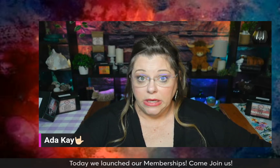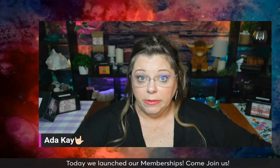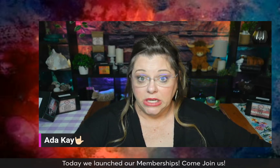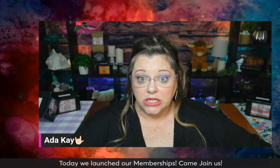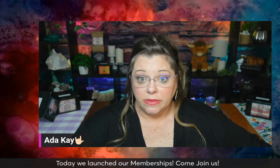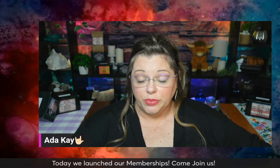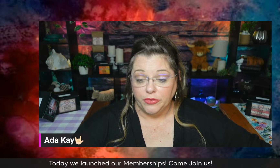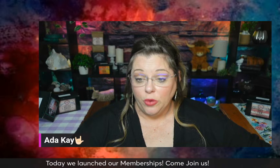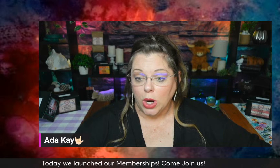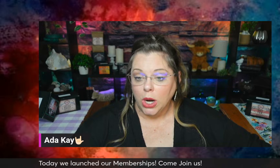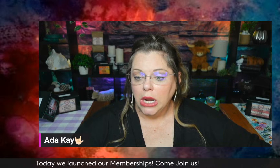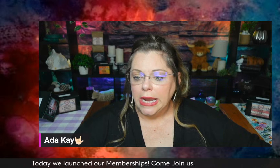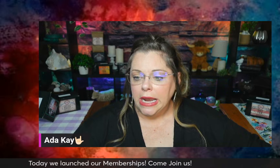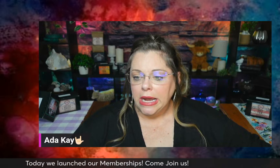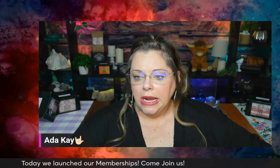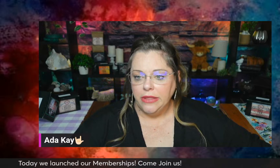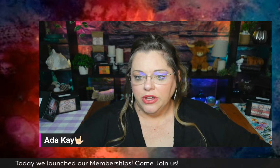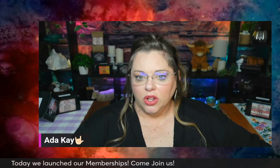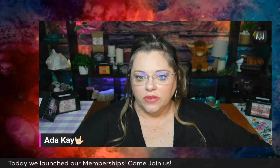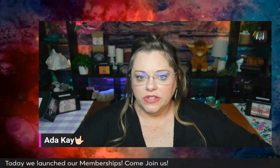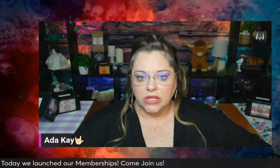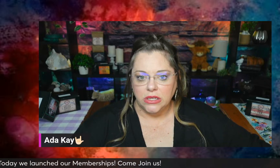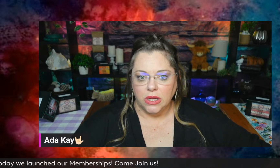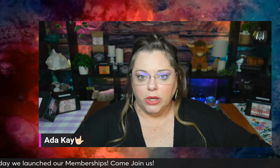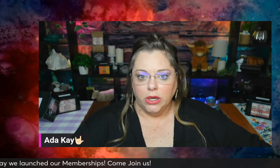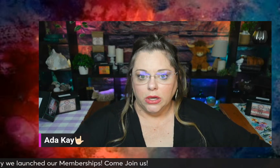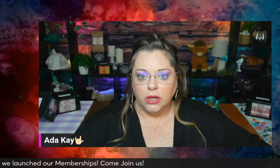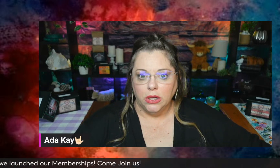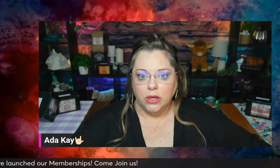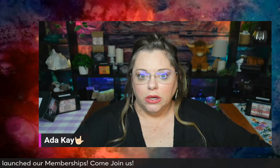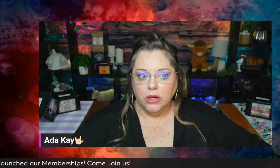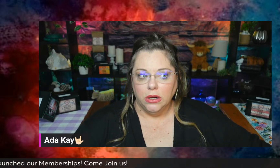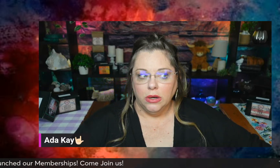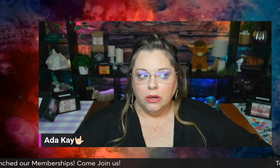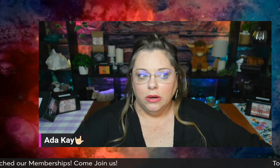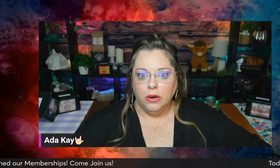many, many, many times before. And then all of a sudden I went,